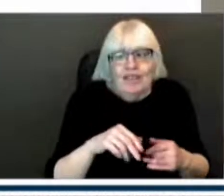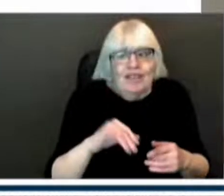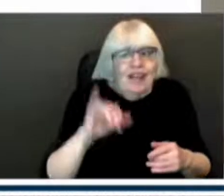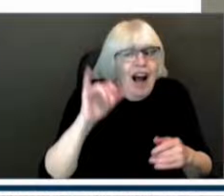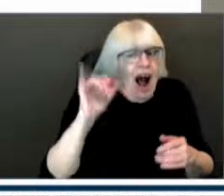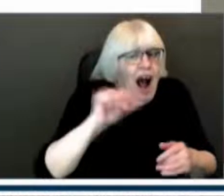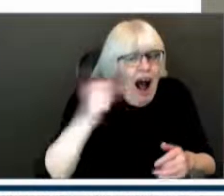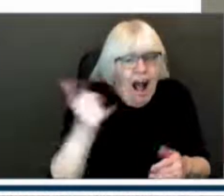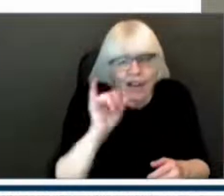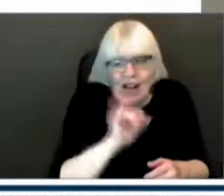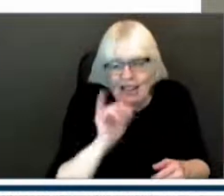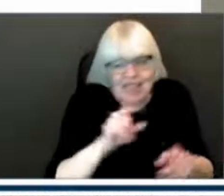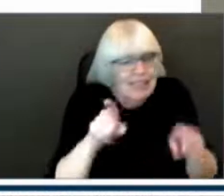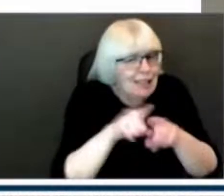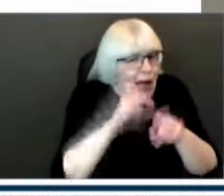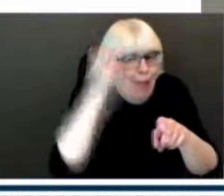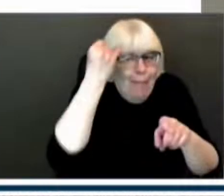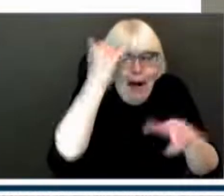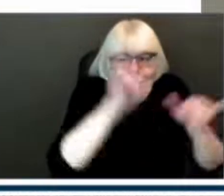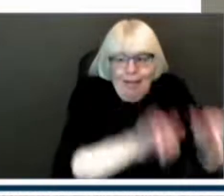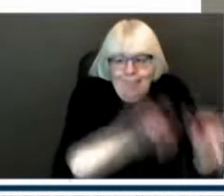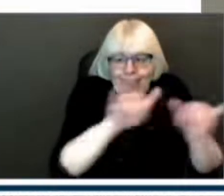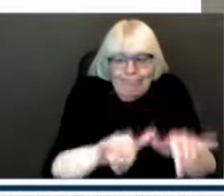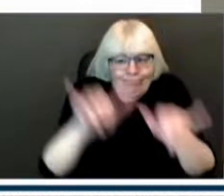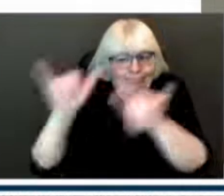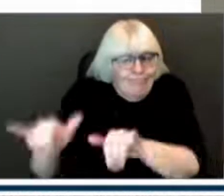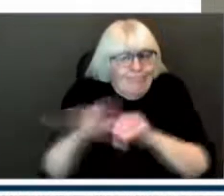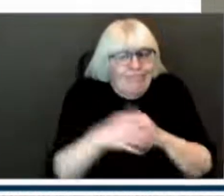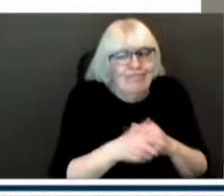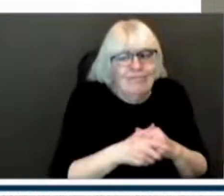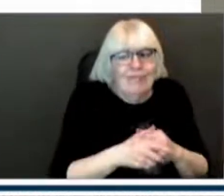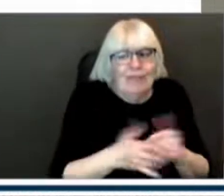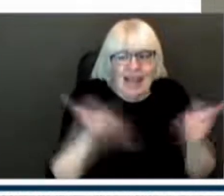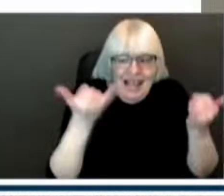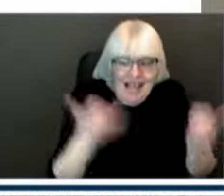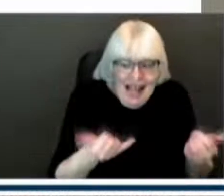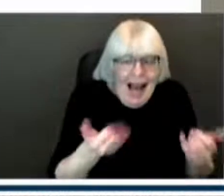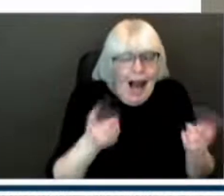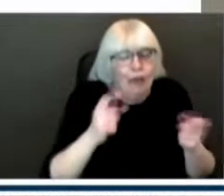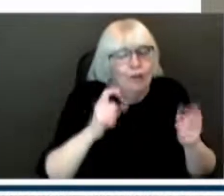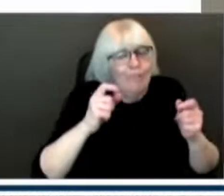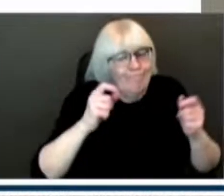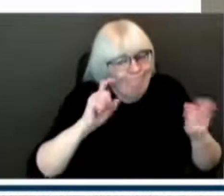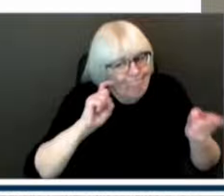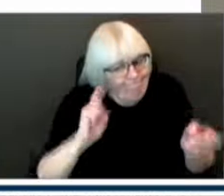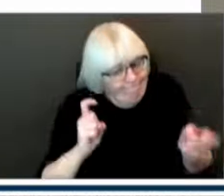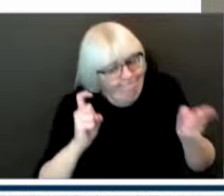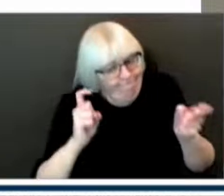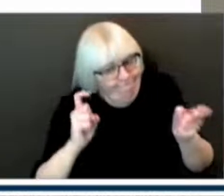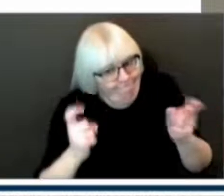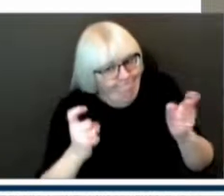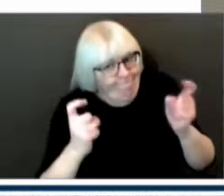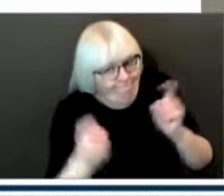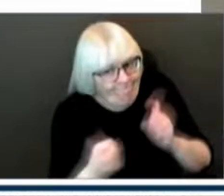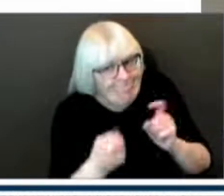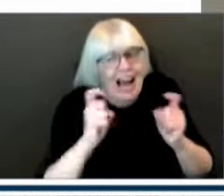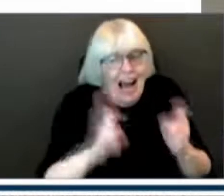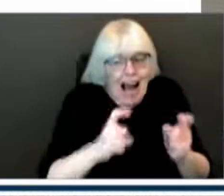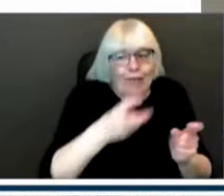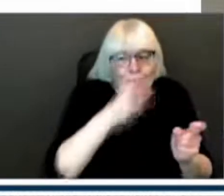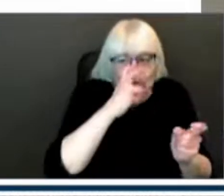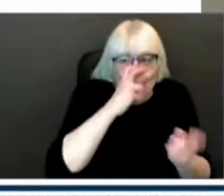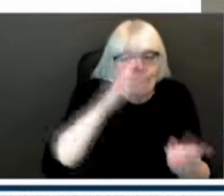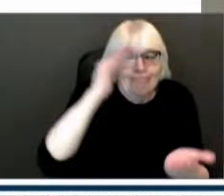term sustainability, the ability for COVID. Most people are not, when they're vaccinated, are at low risk of